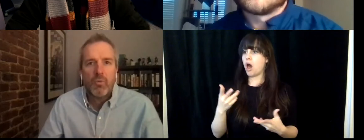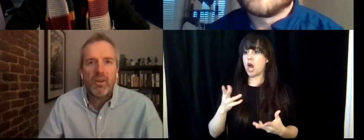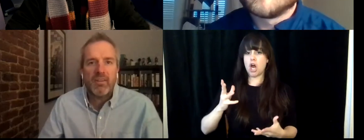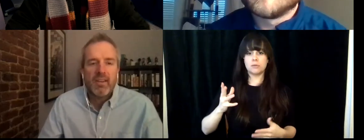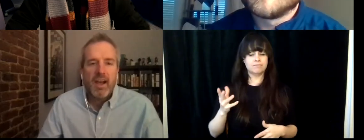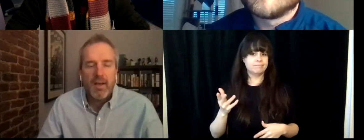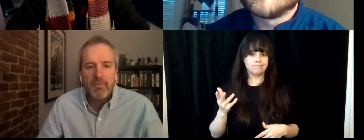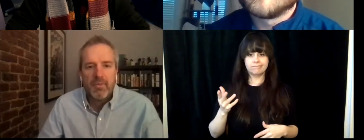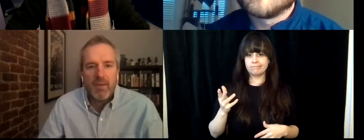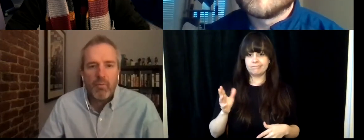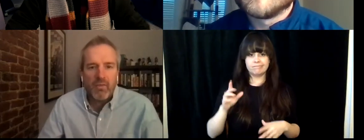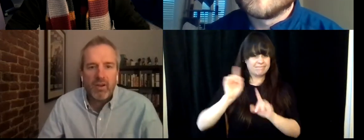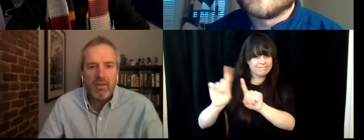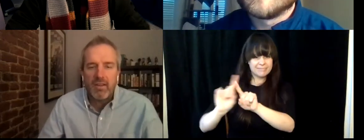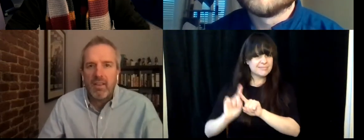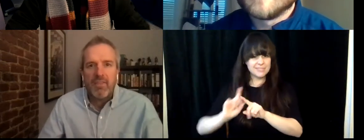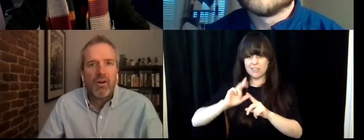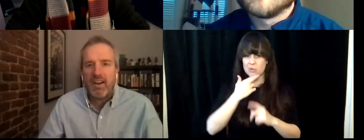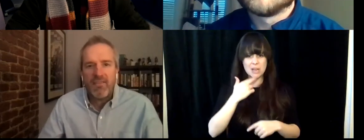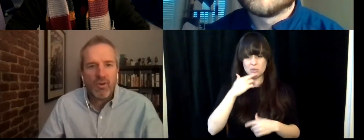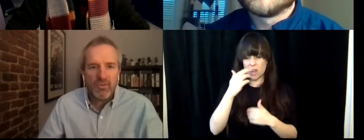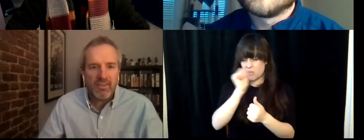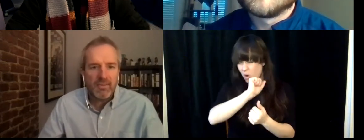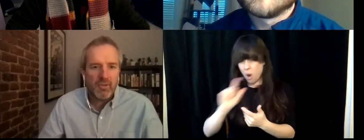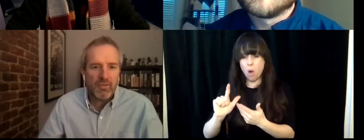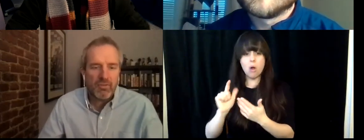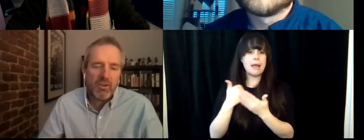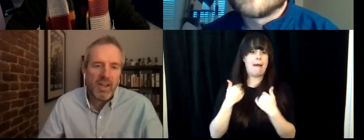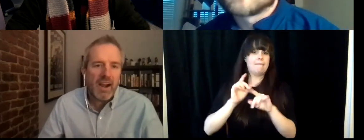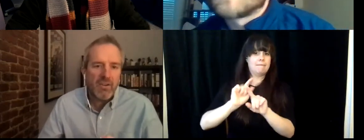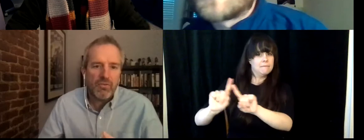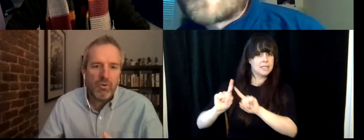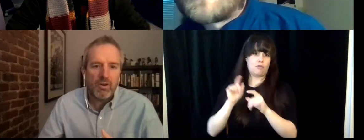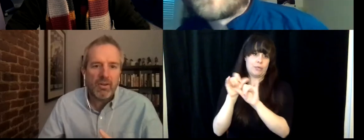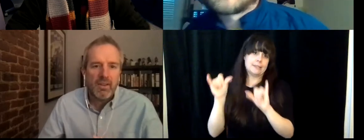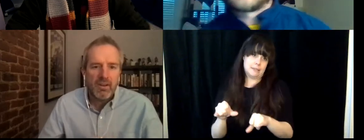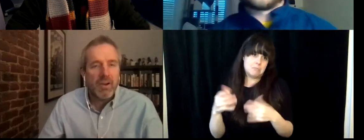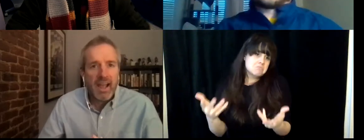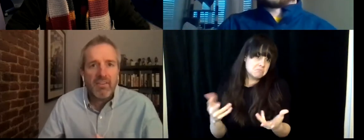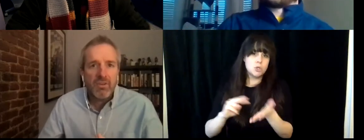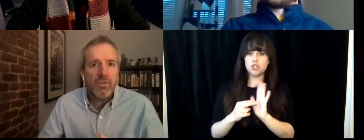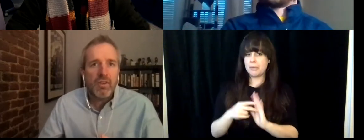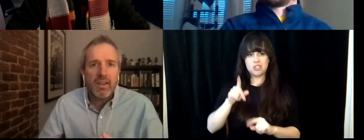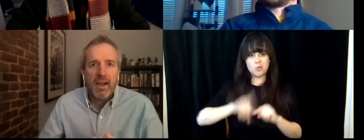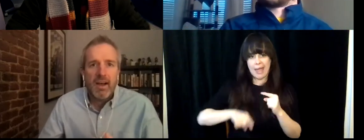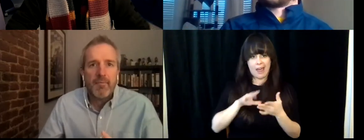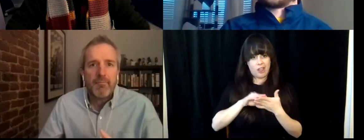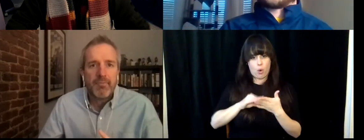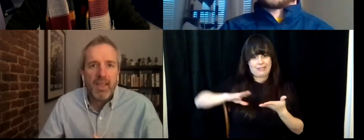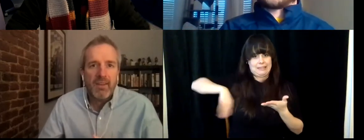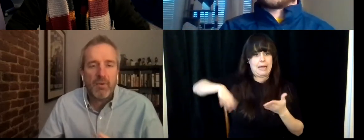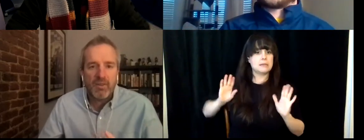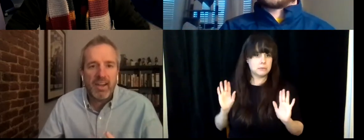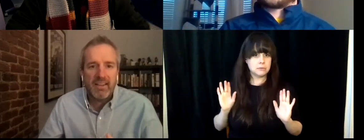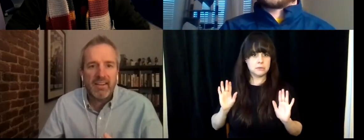your corporate type restaurant, they're all going to have their own system. So they're going to hire you for, your attitude